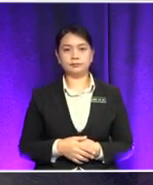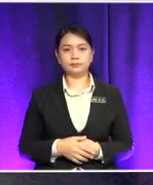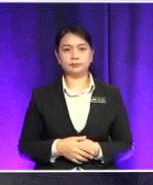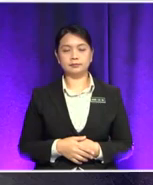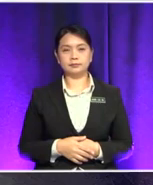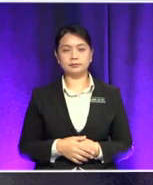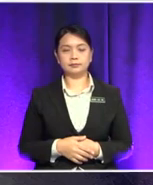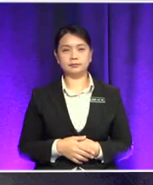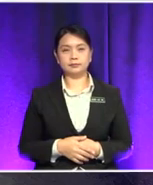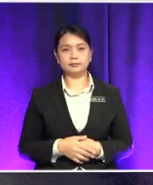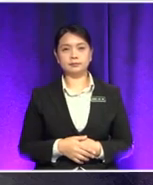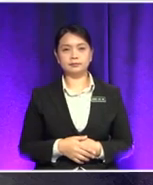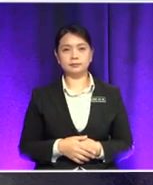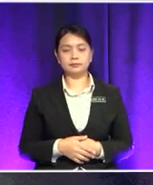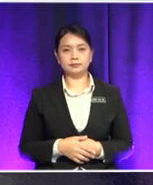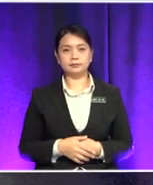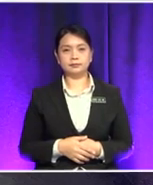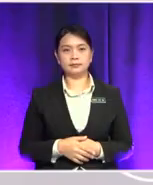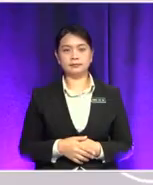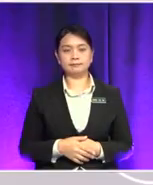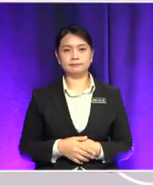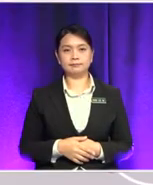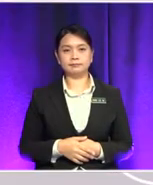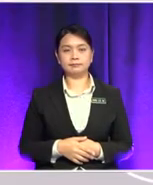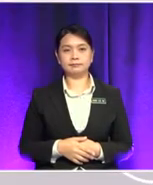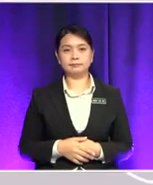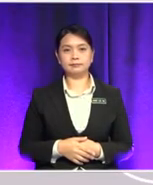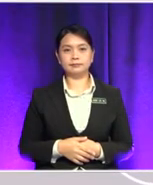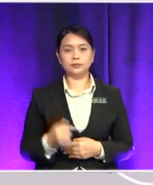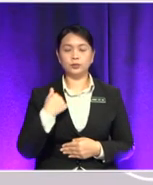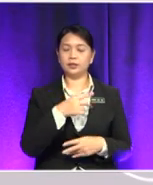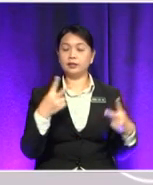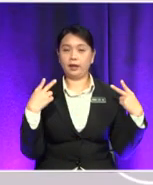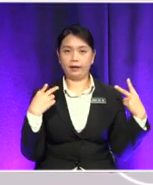So do we have the letters ready? Our friends online.